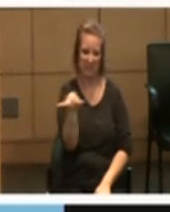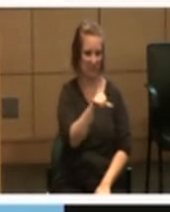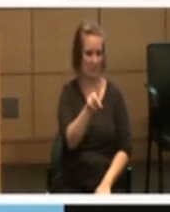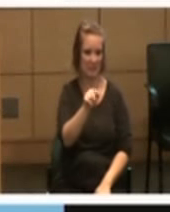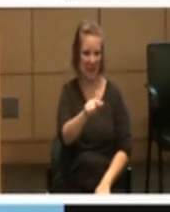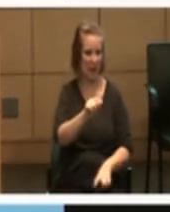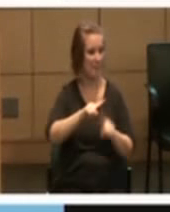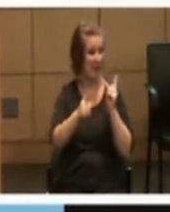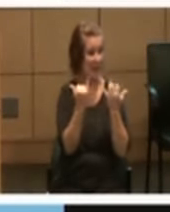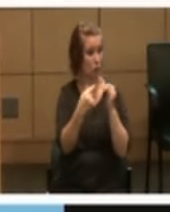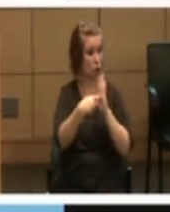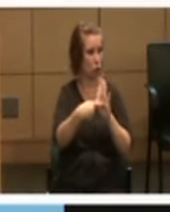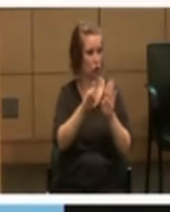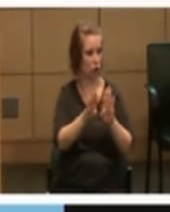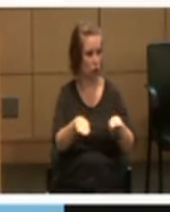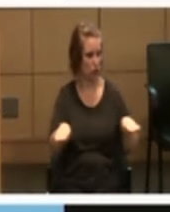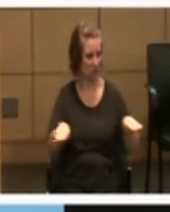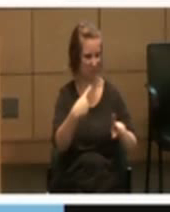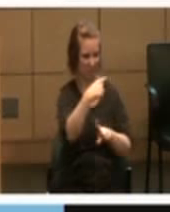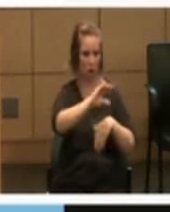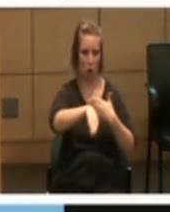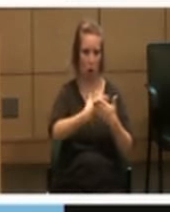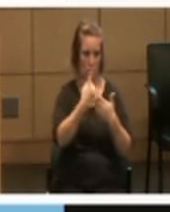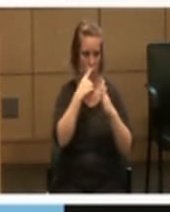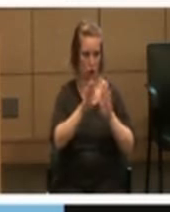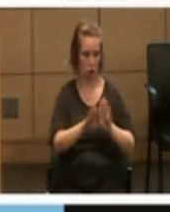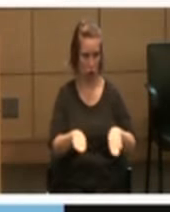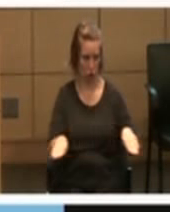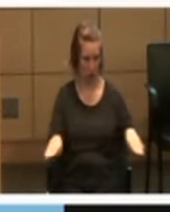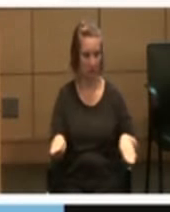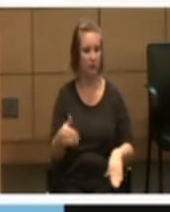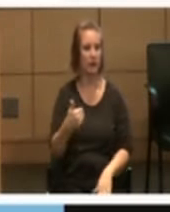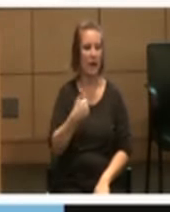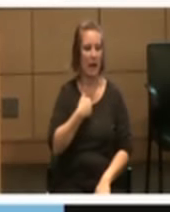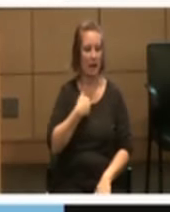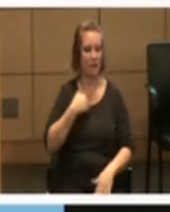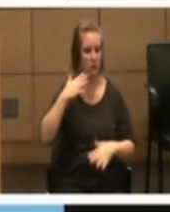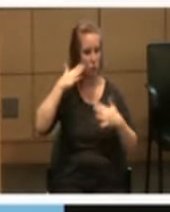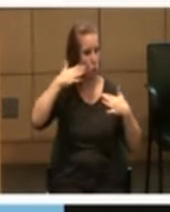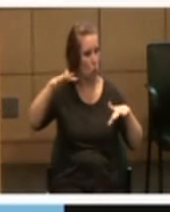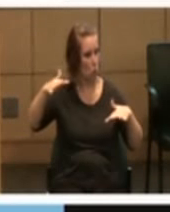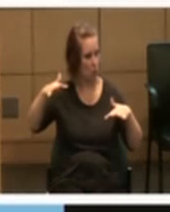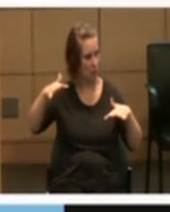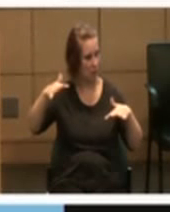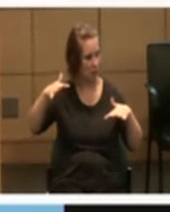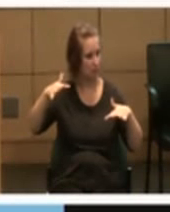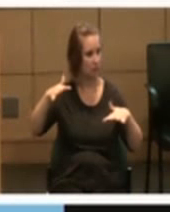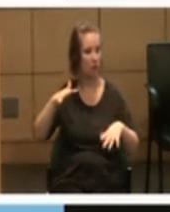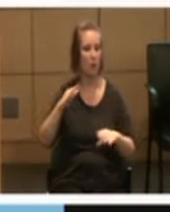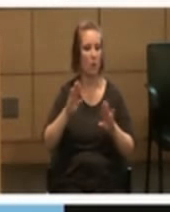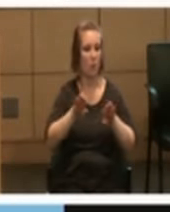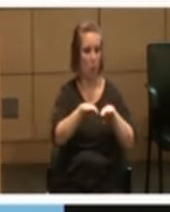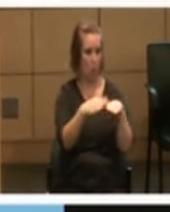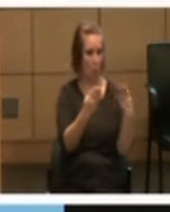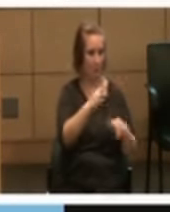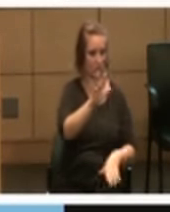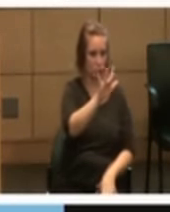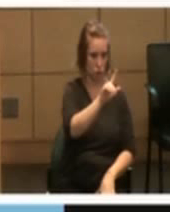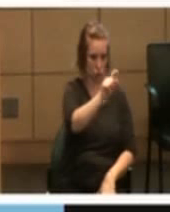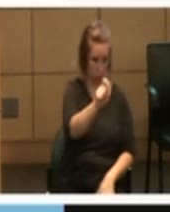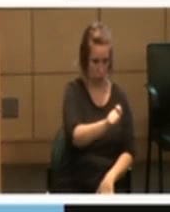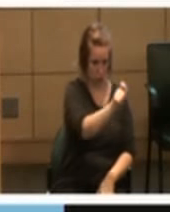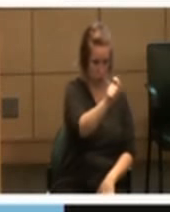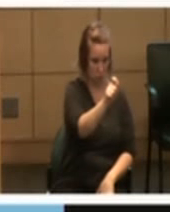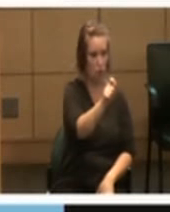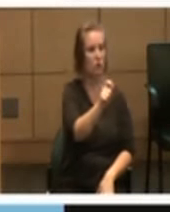children. So we've got all children here. We've got our speech masker represented by the open circles, our noise masker